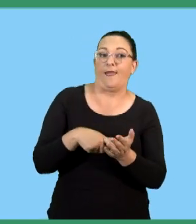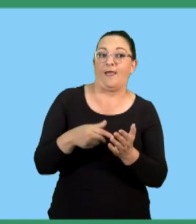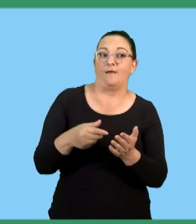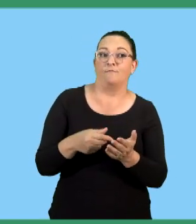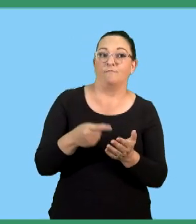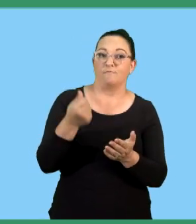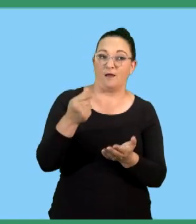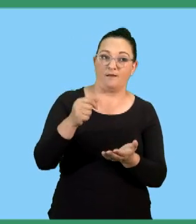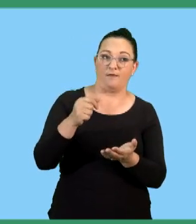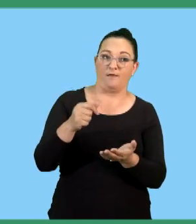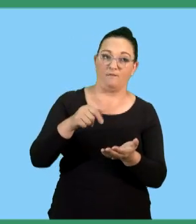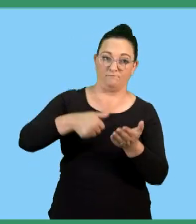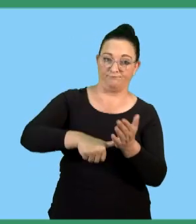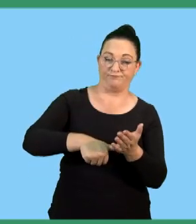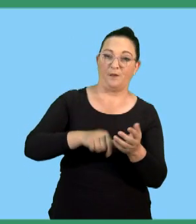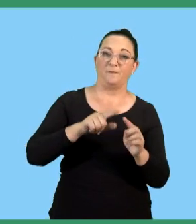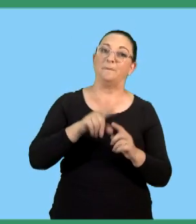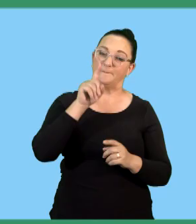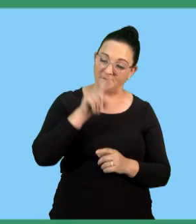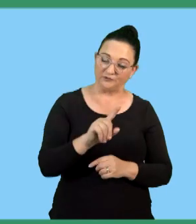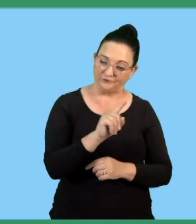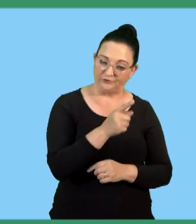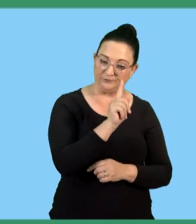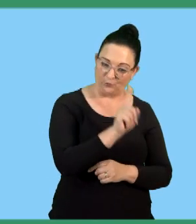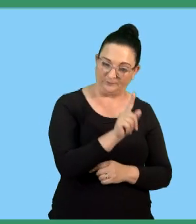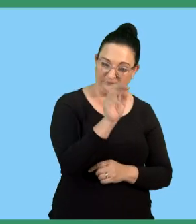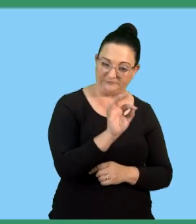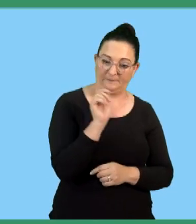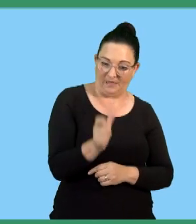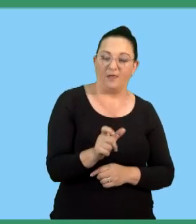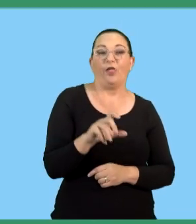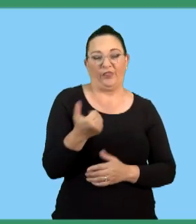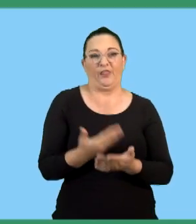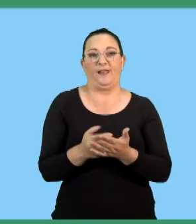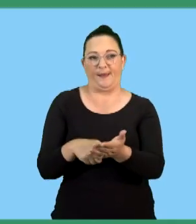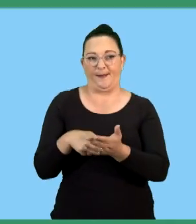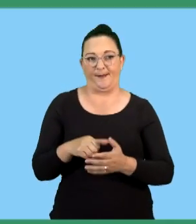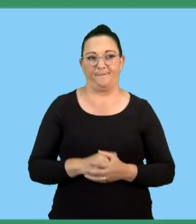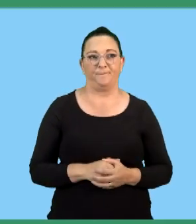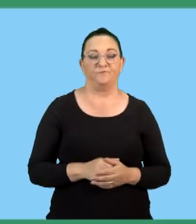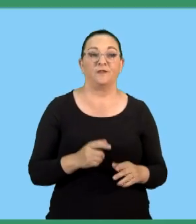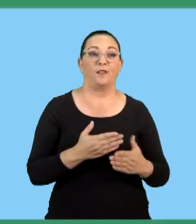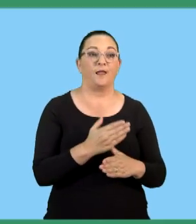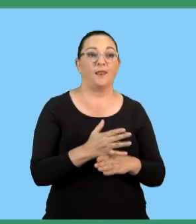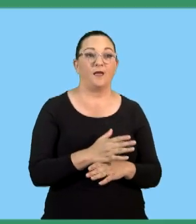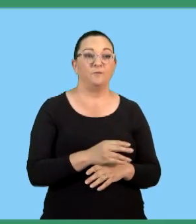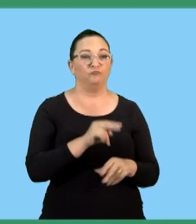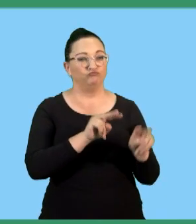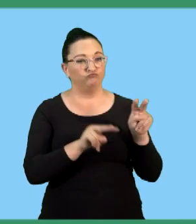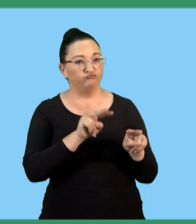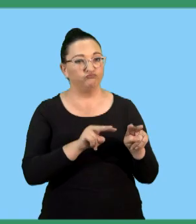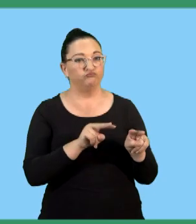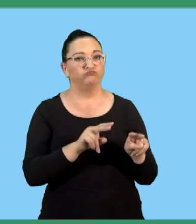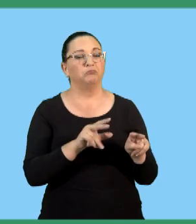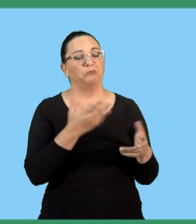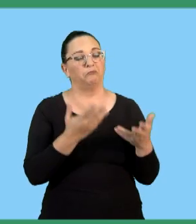cannot offer any learnerships if we do not pay the 1%. The second point for the penalties for non-compliance,